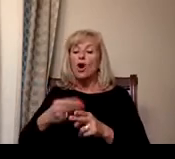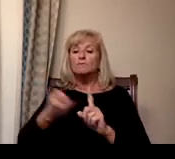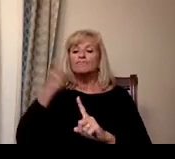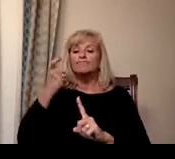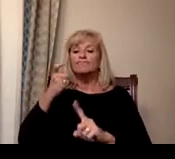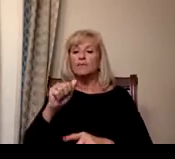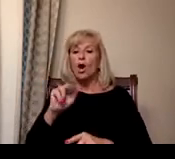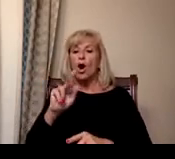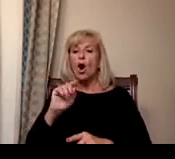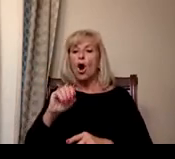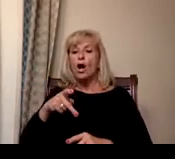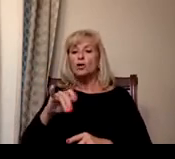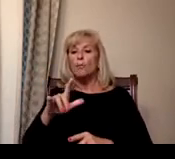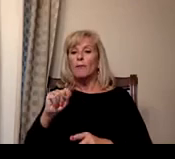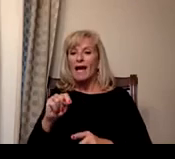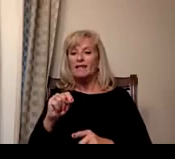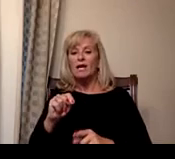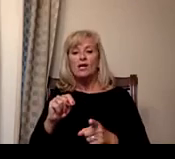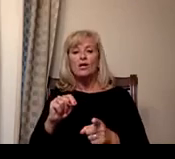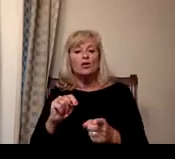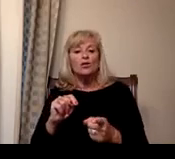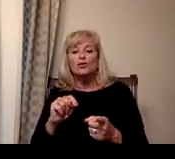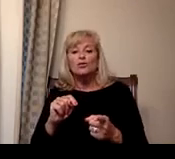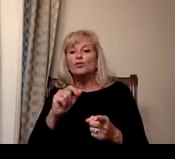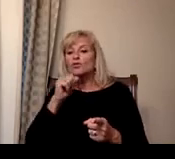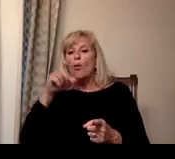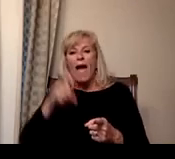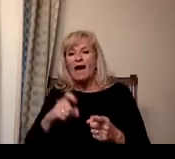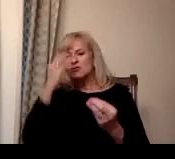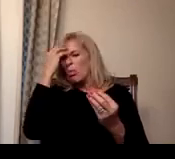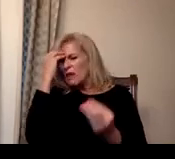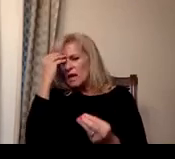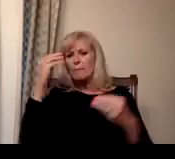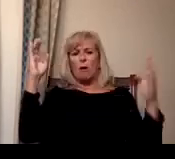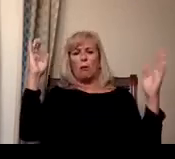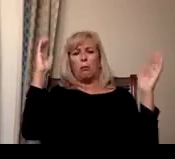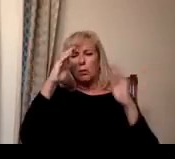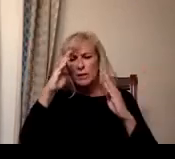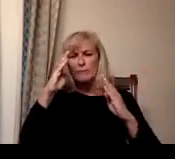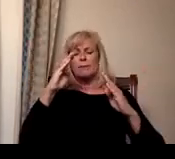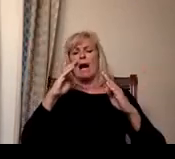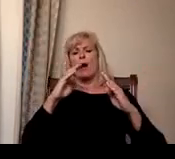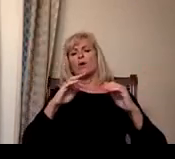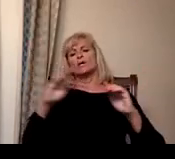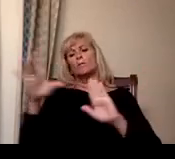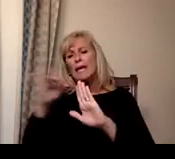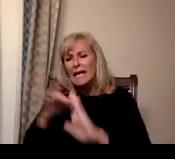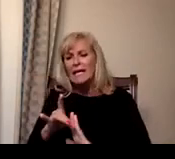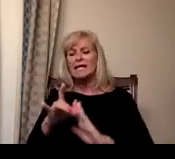hassle out of managing your energy choice. That whole process we just talked about. Switching,